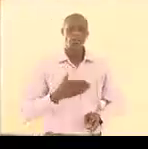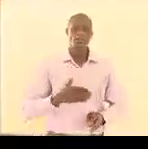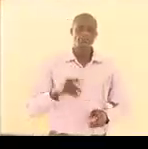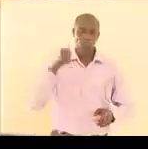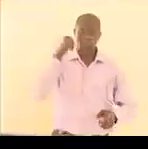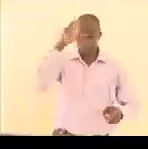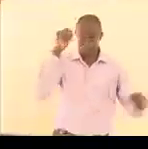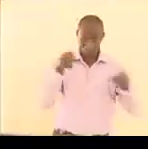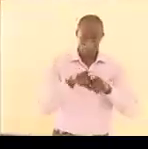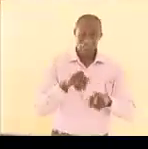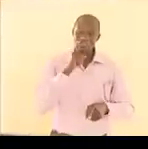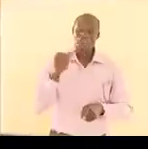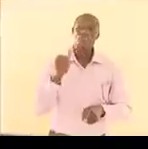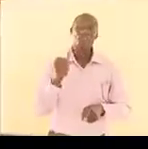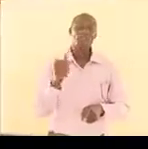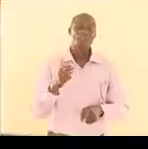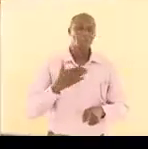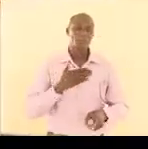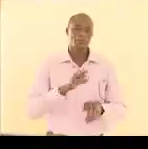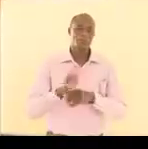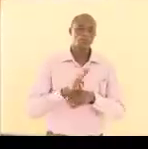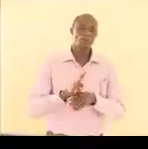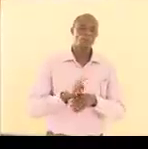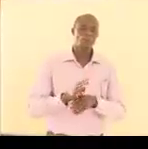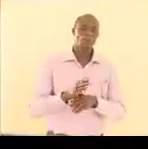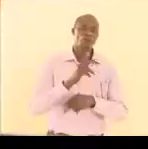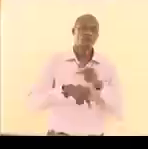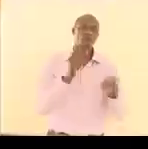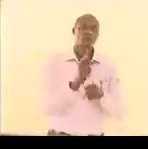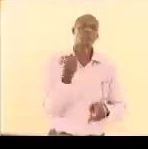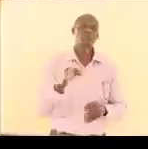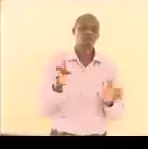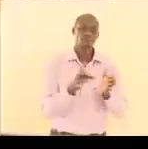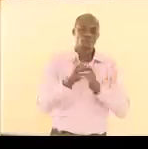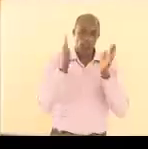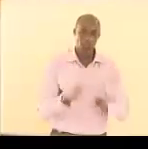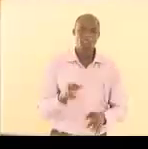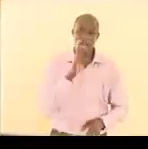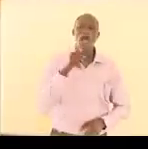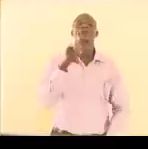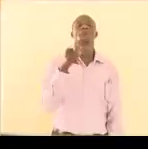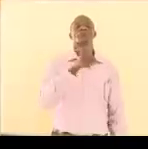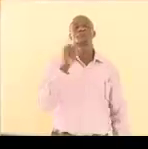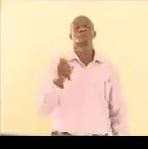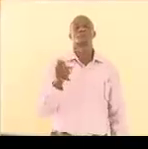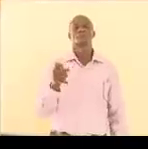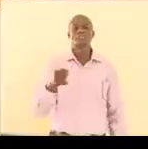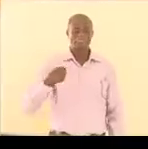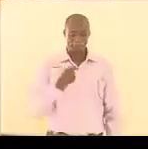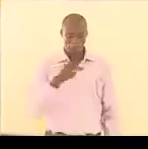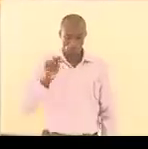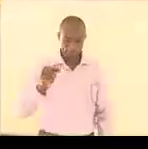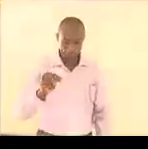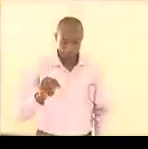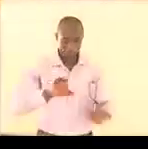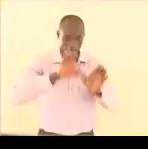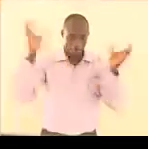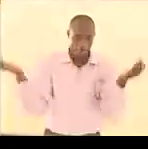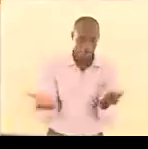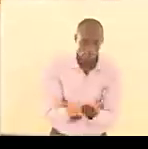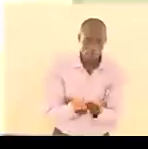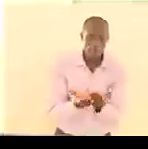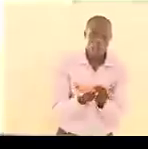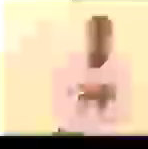my brother does not concern me, which kind Christian are you? We need